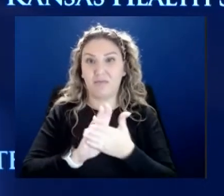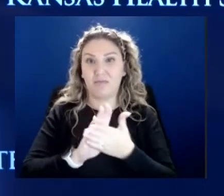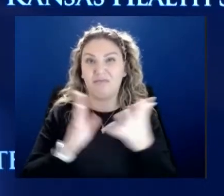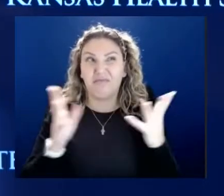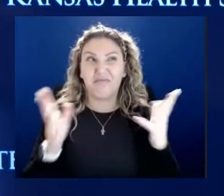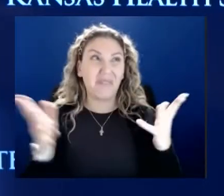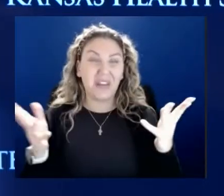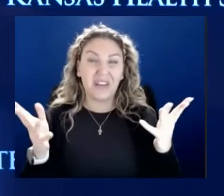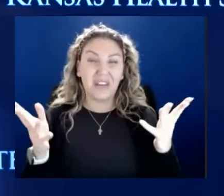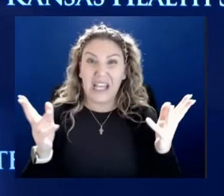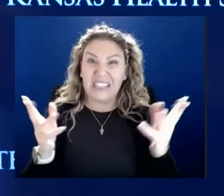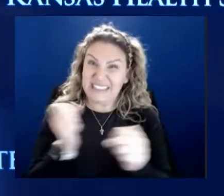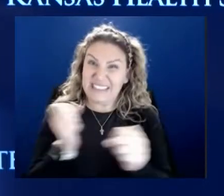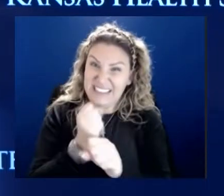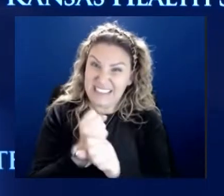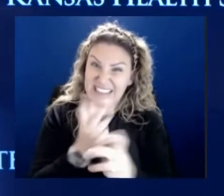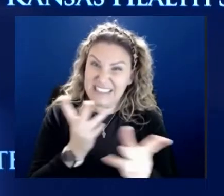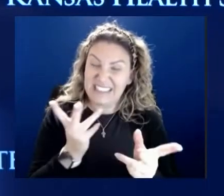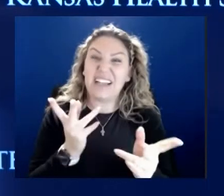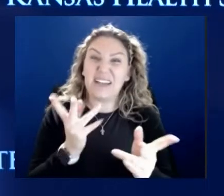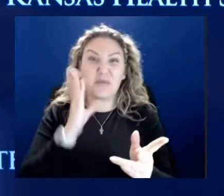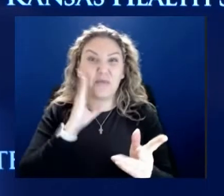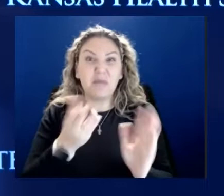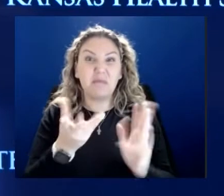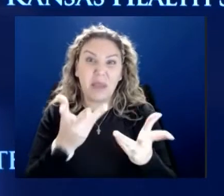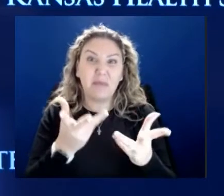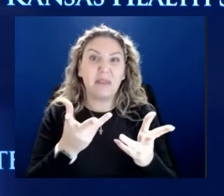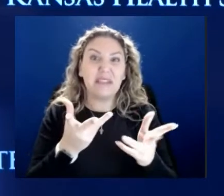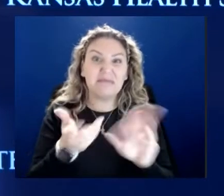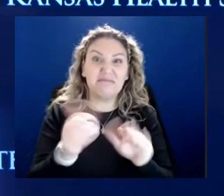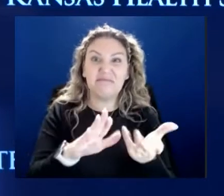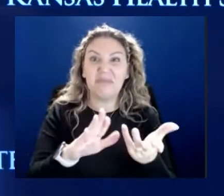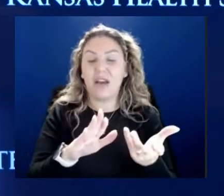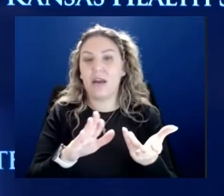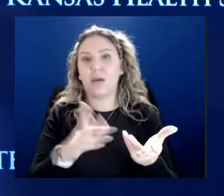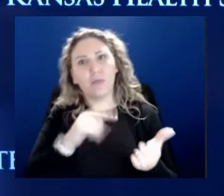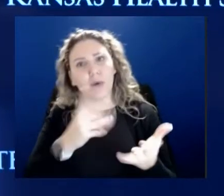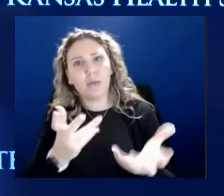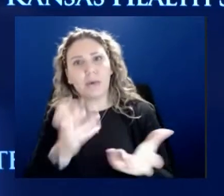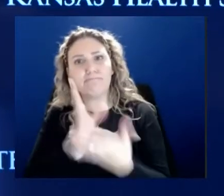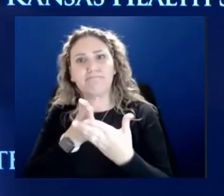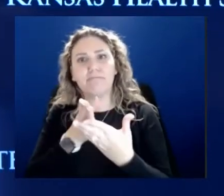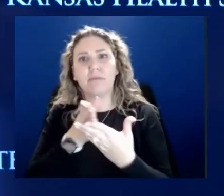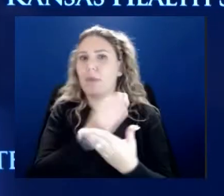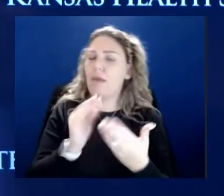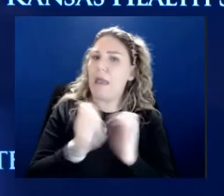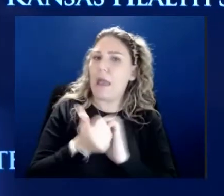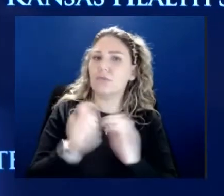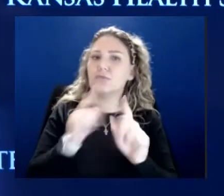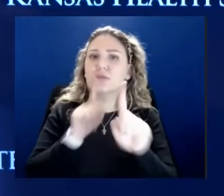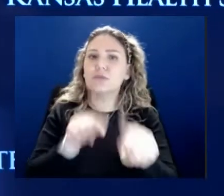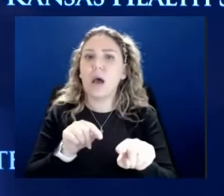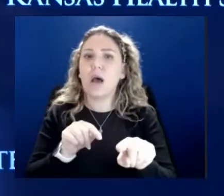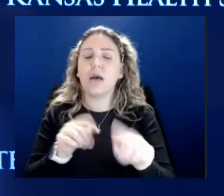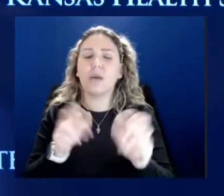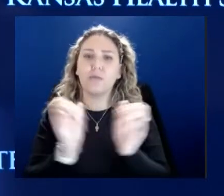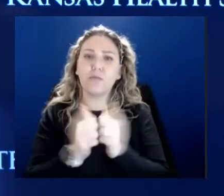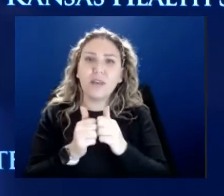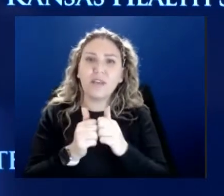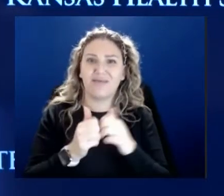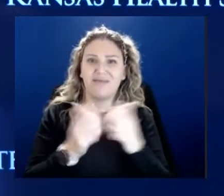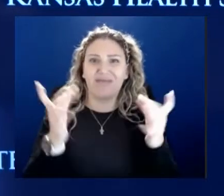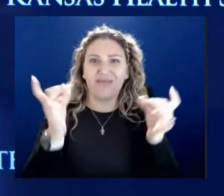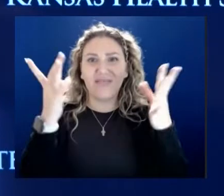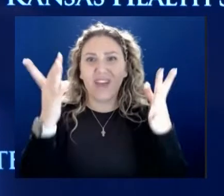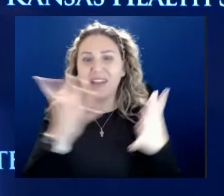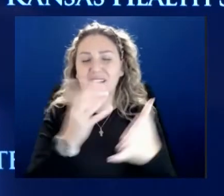so if we can have support to let them know that there are other options to respond with violence to violence, if we can let them know that academic